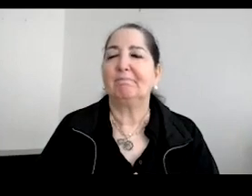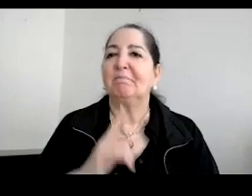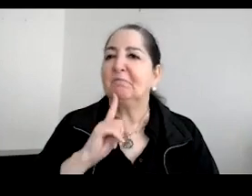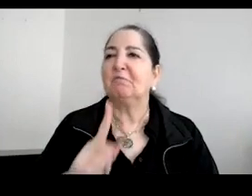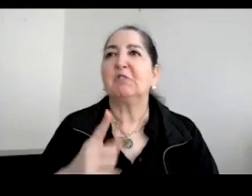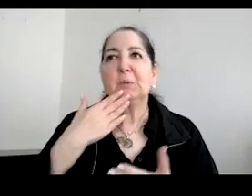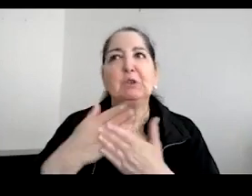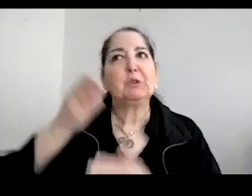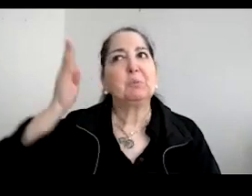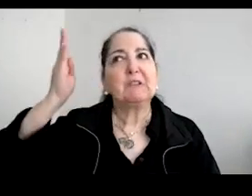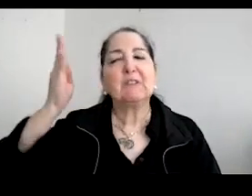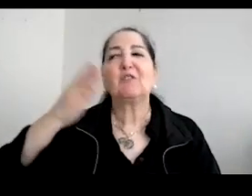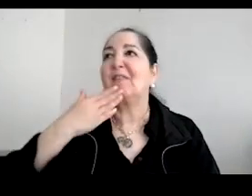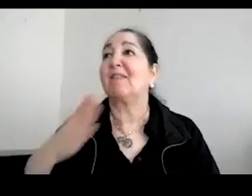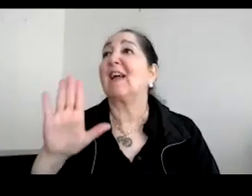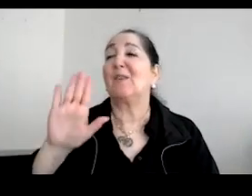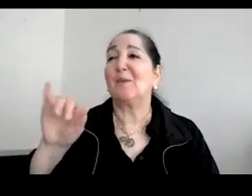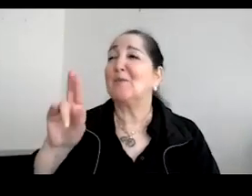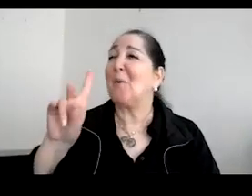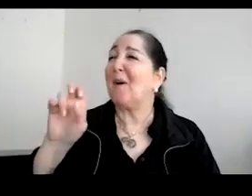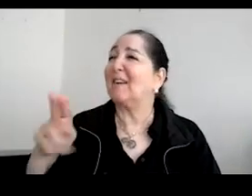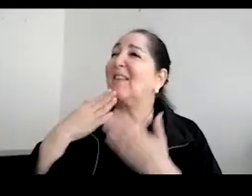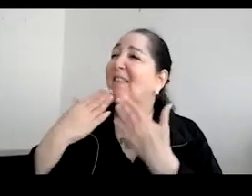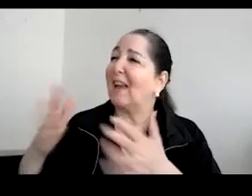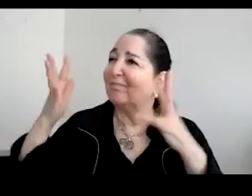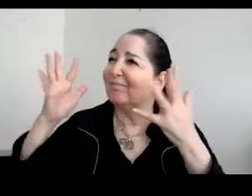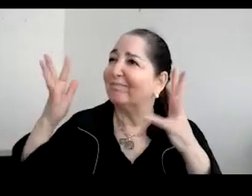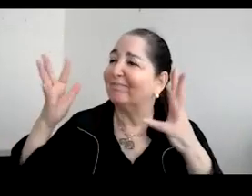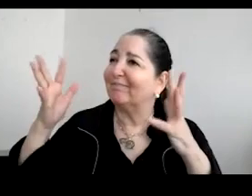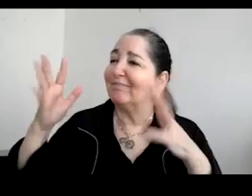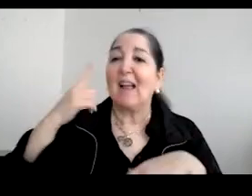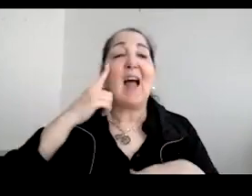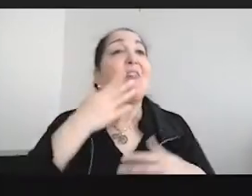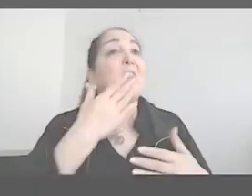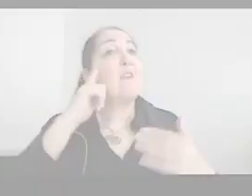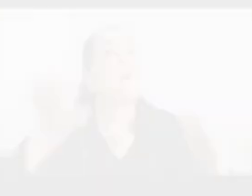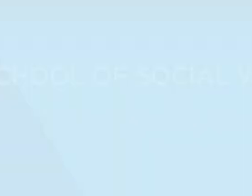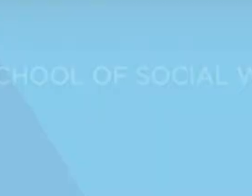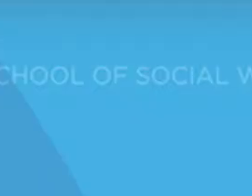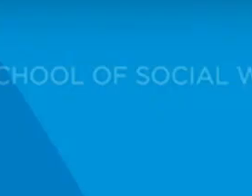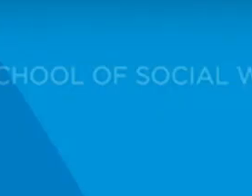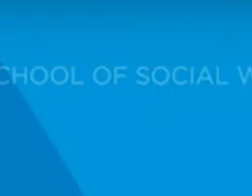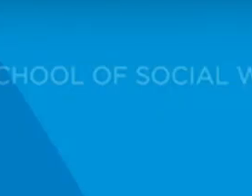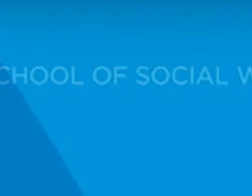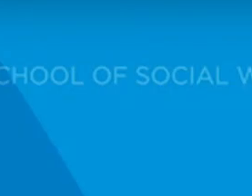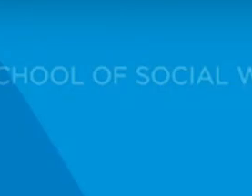how clear and well laid out it was. And so thank you for your time today. For everybody joining in from all over, we really appreciate you guys.